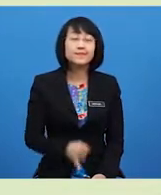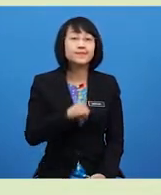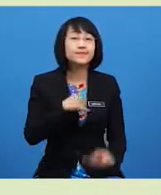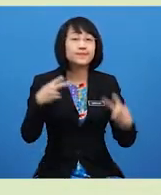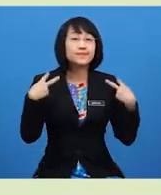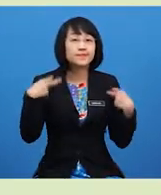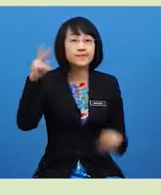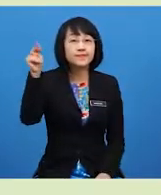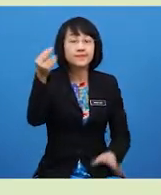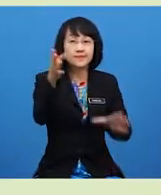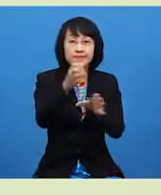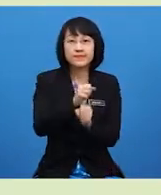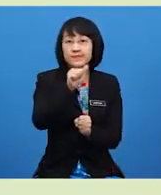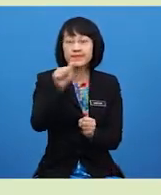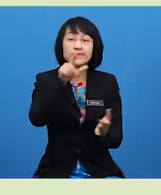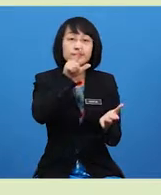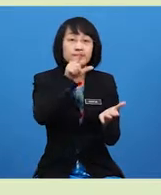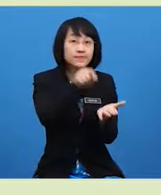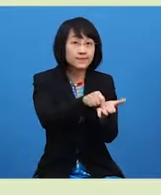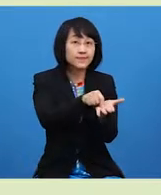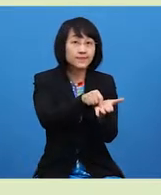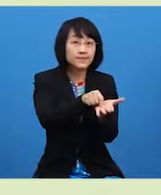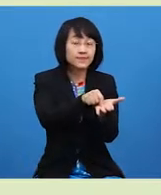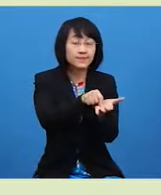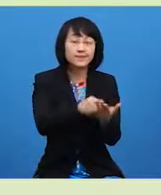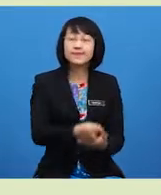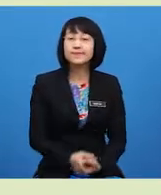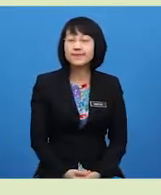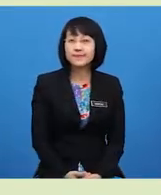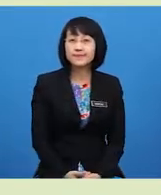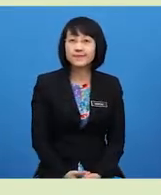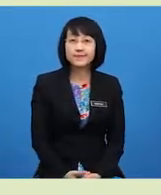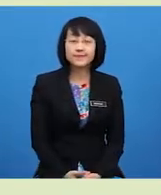I haven't got a chicken.